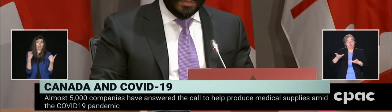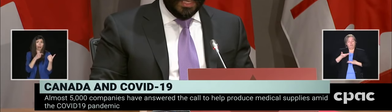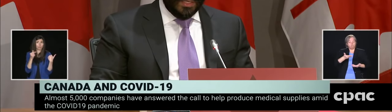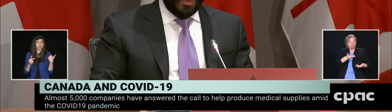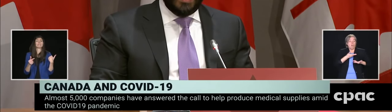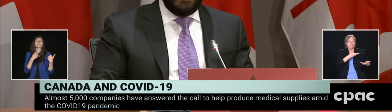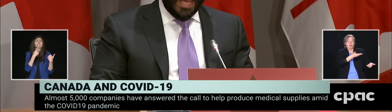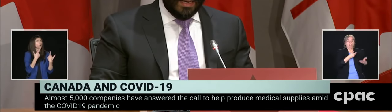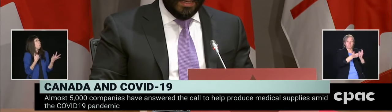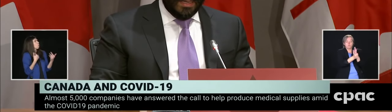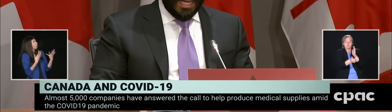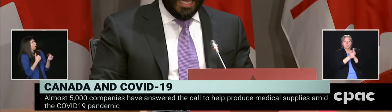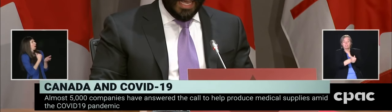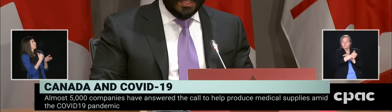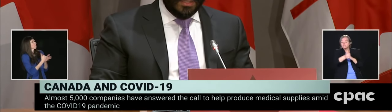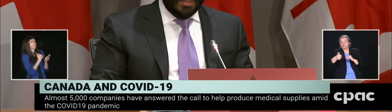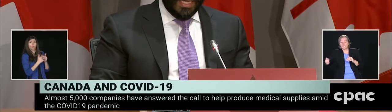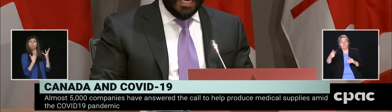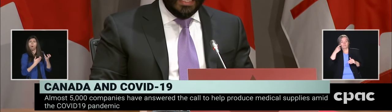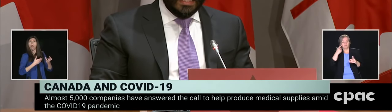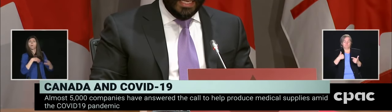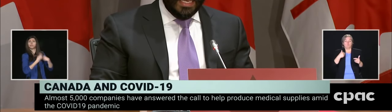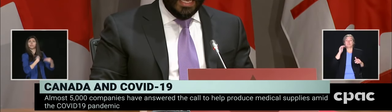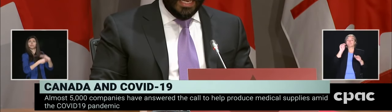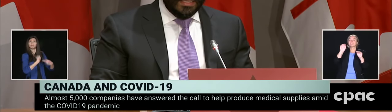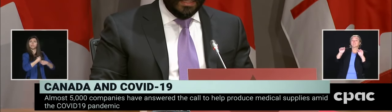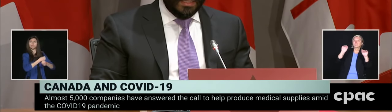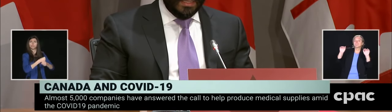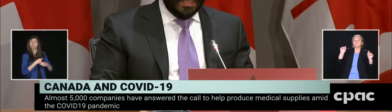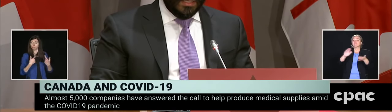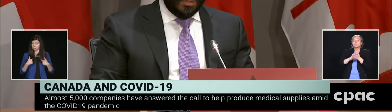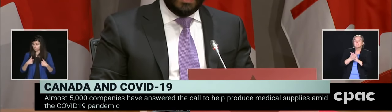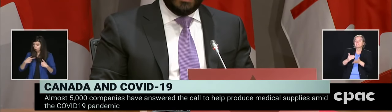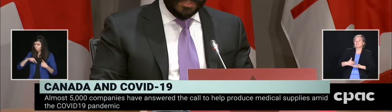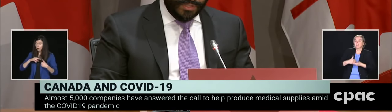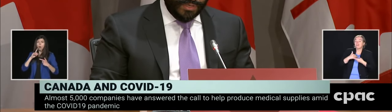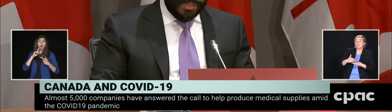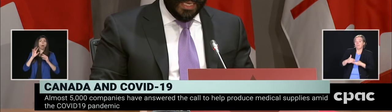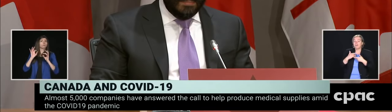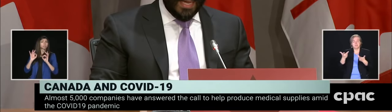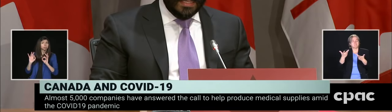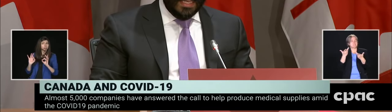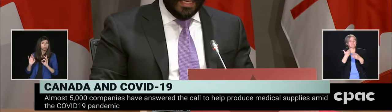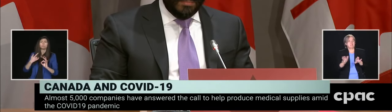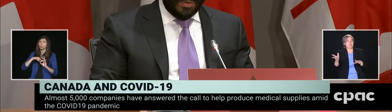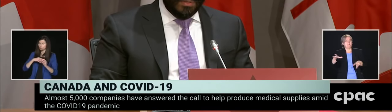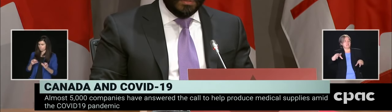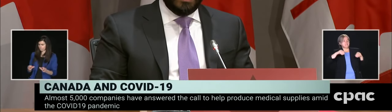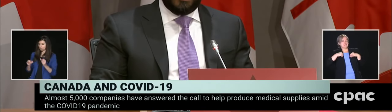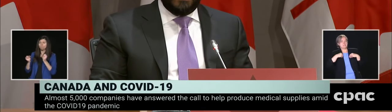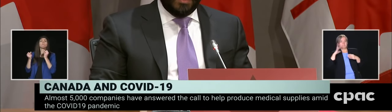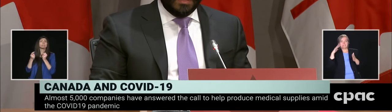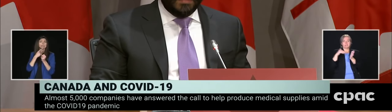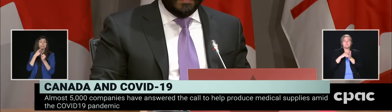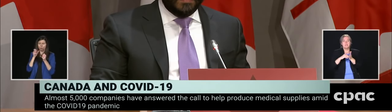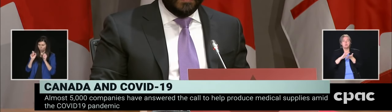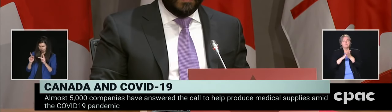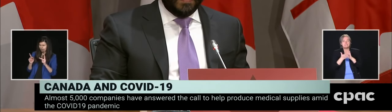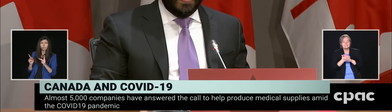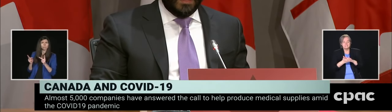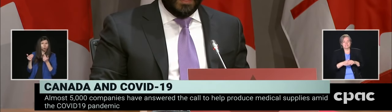pour lancer un appel à l'action, analyser les lettres d'intention et passer les bons de